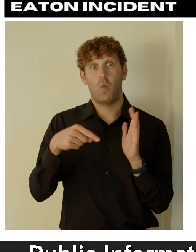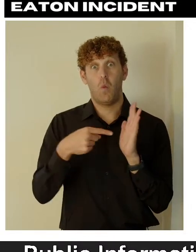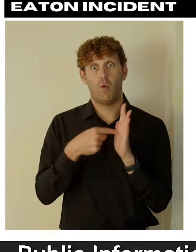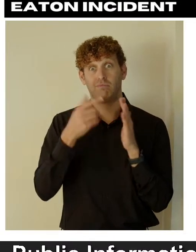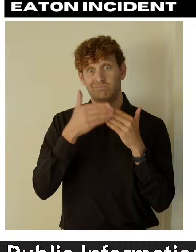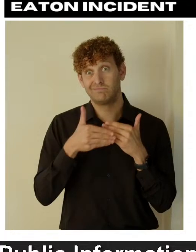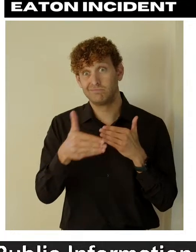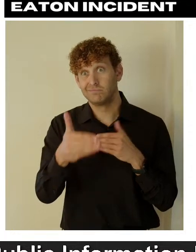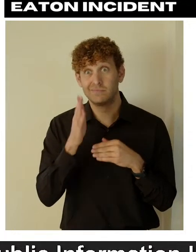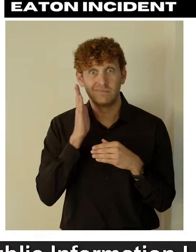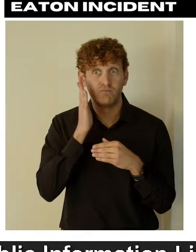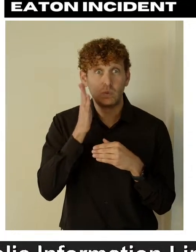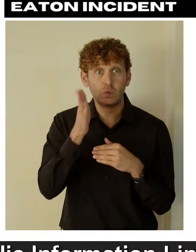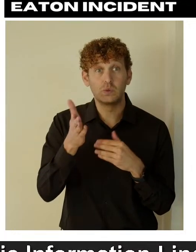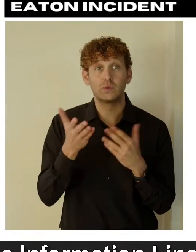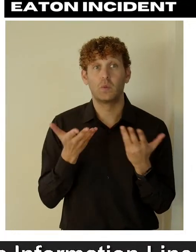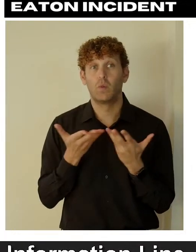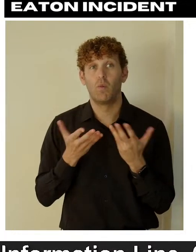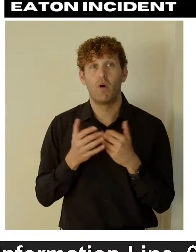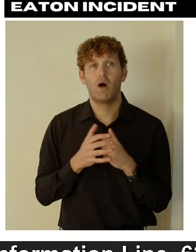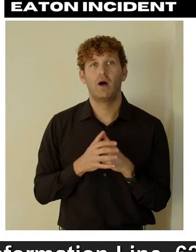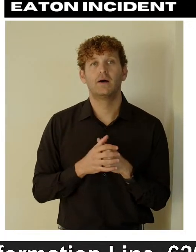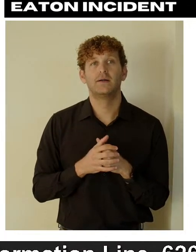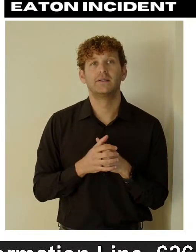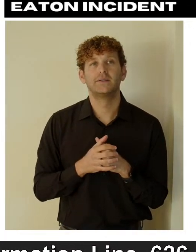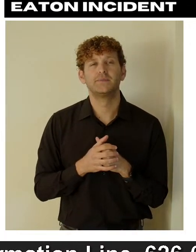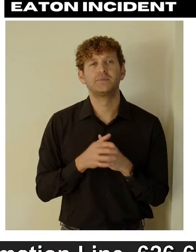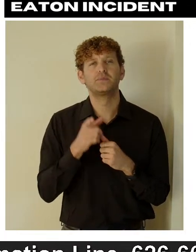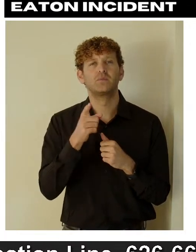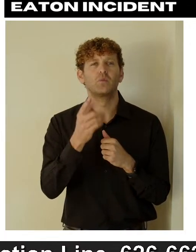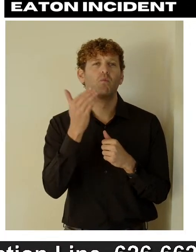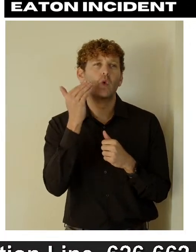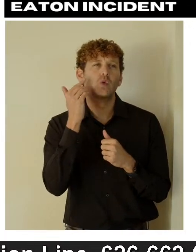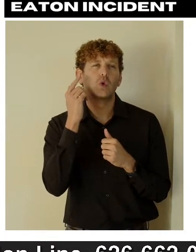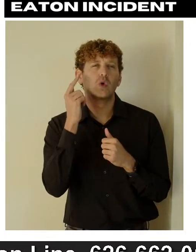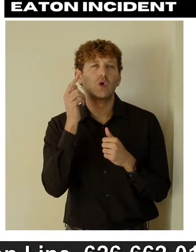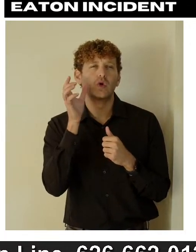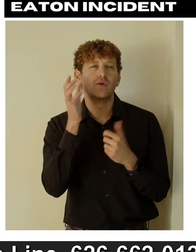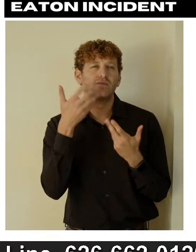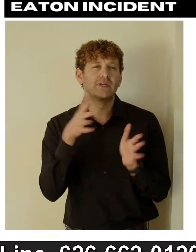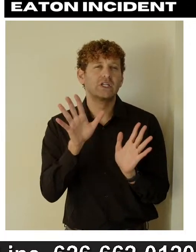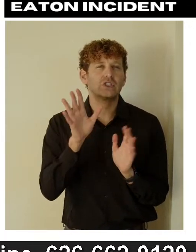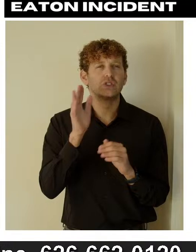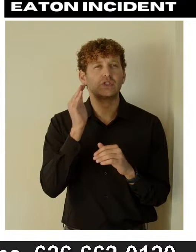is the what you've heard described as a complex